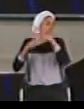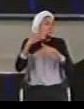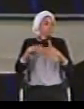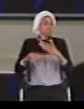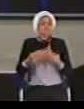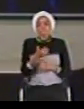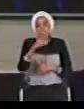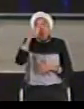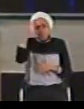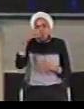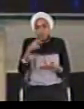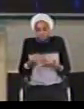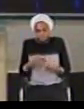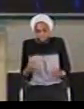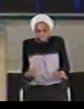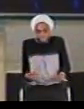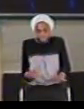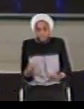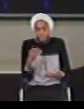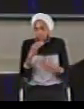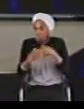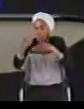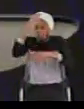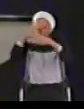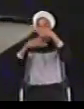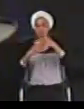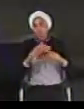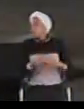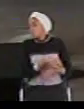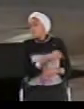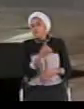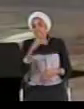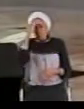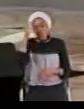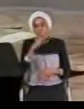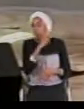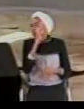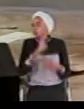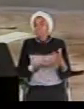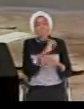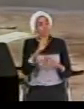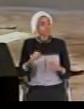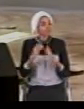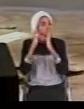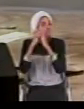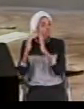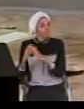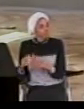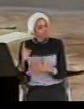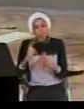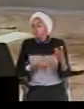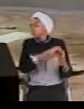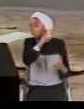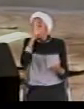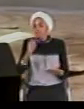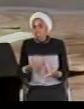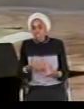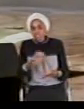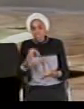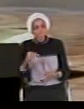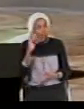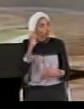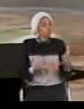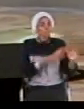of this generation, any man of whatever stage, of whatever standing, of